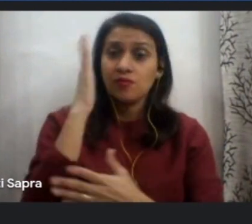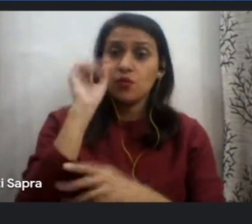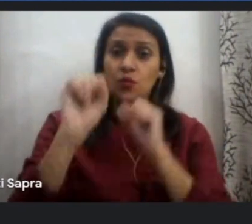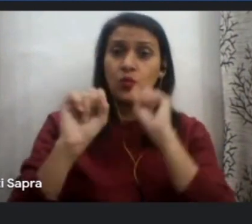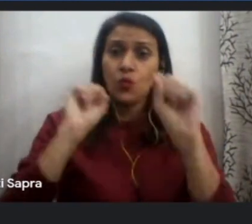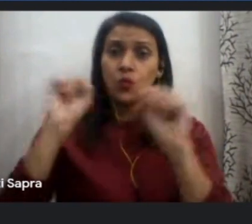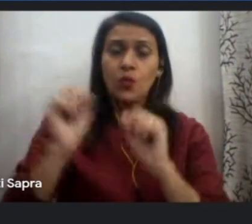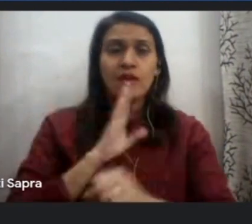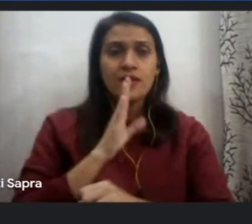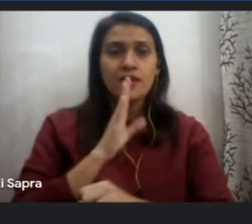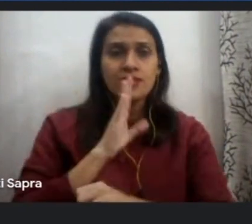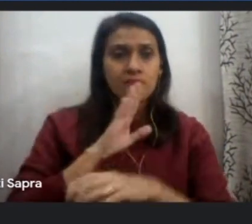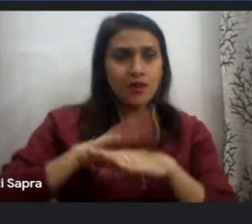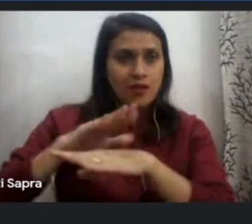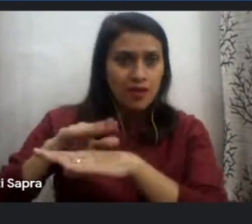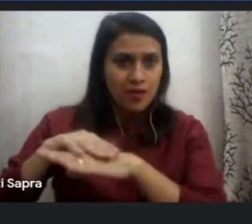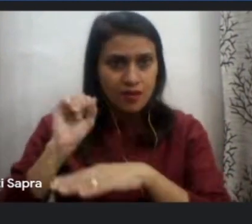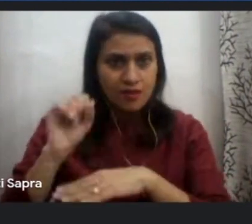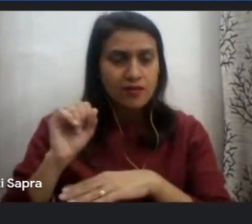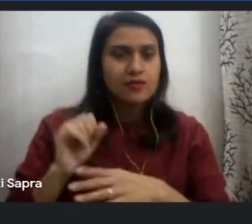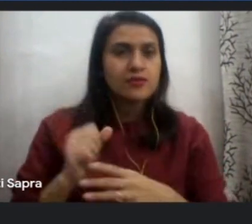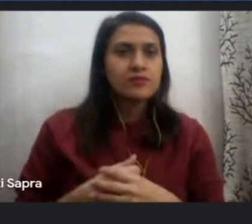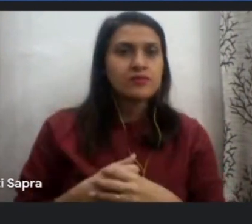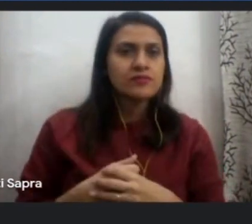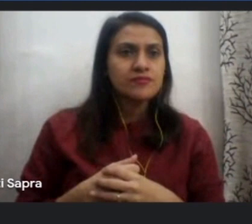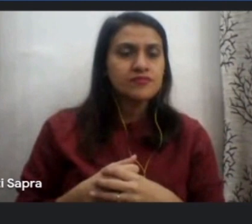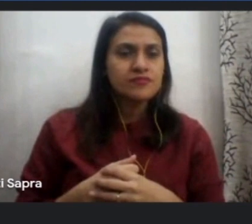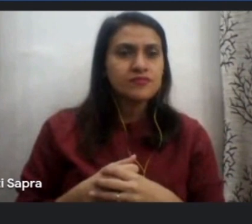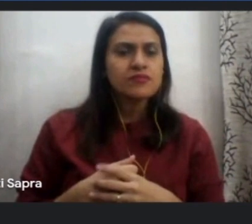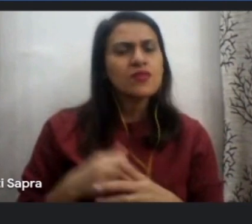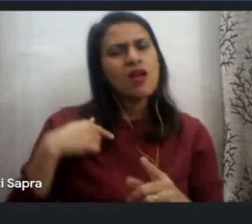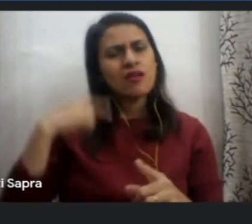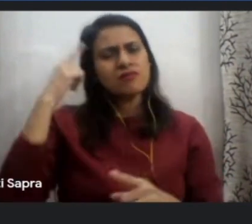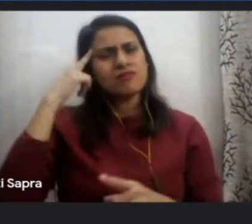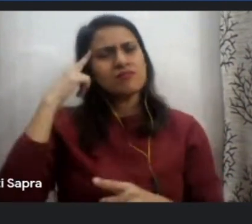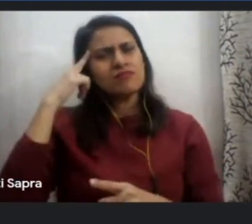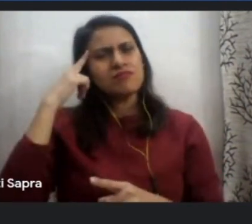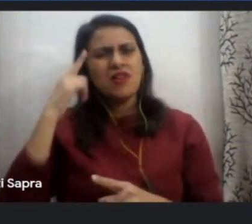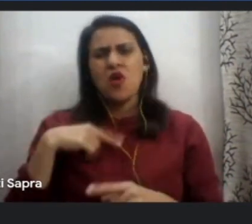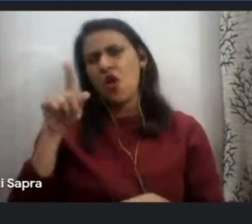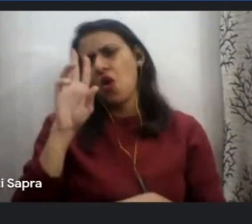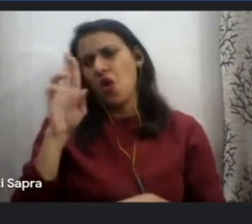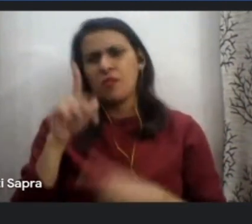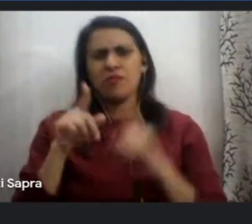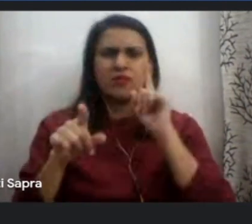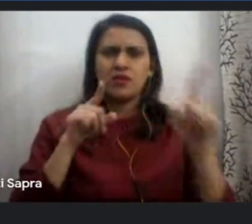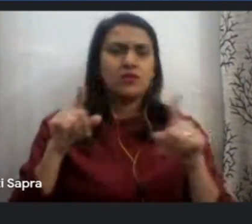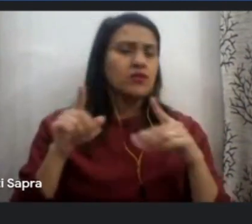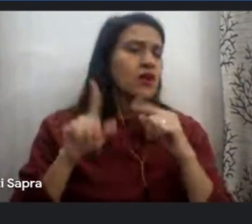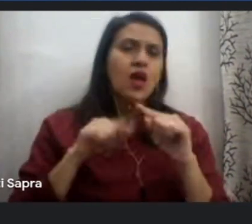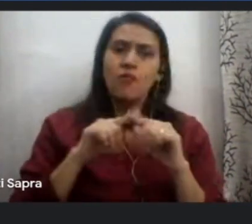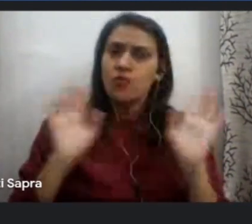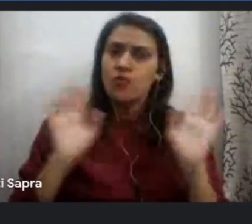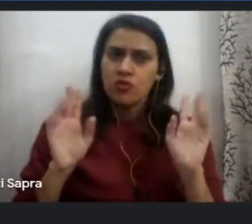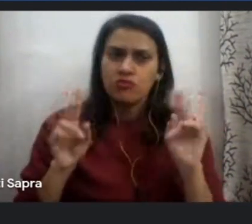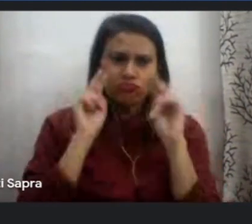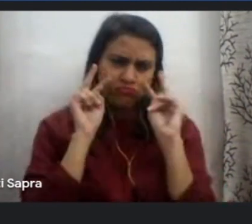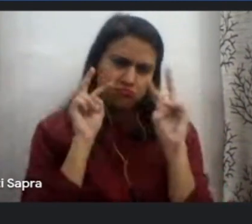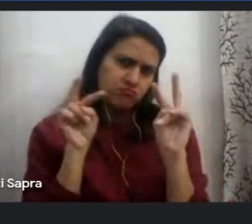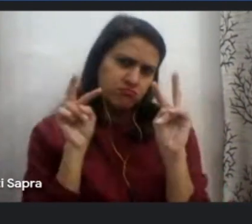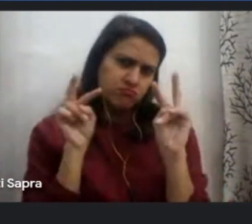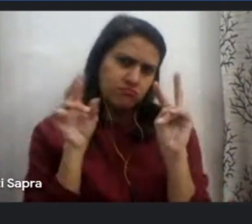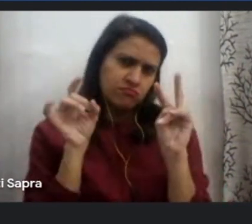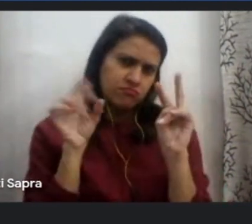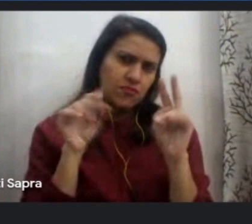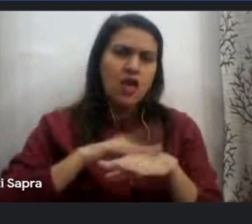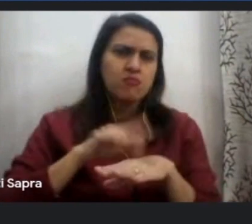experiences or drawing blanket statements and overgeneralizations. And it is not about monetizing the